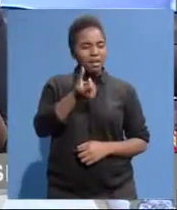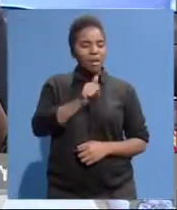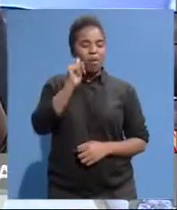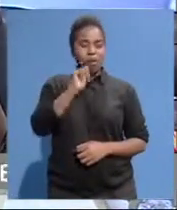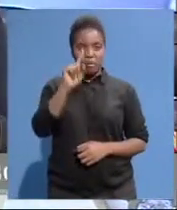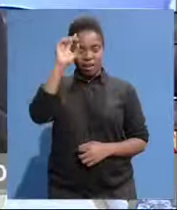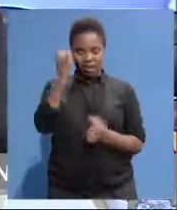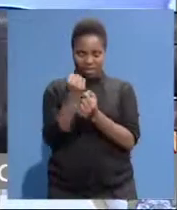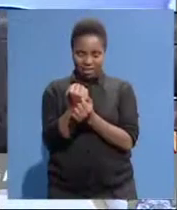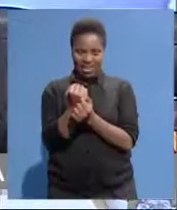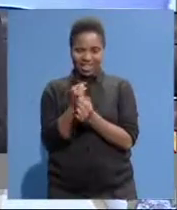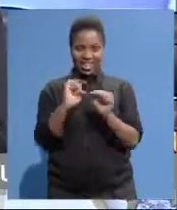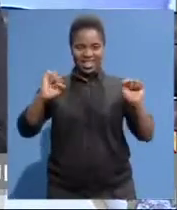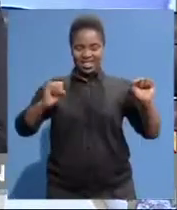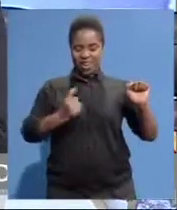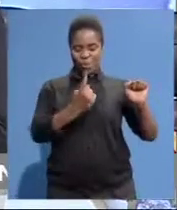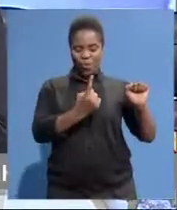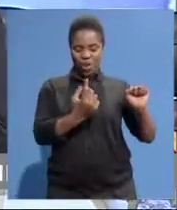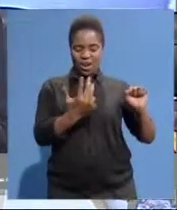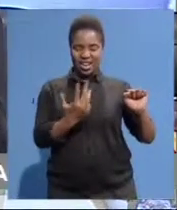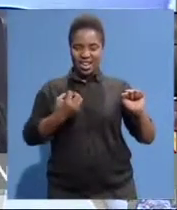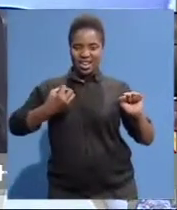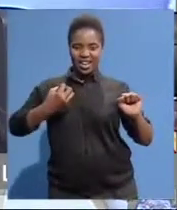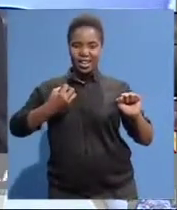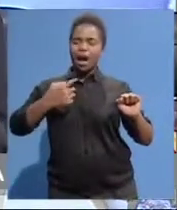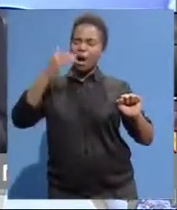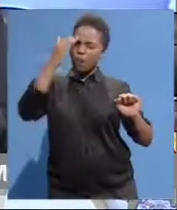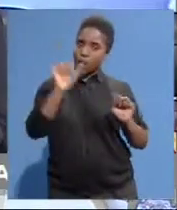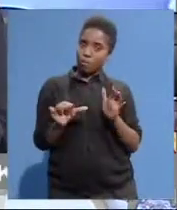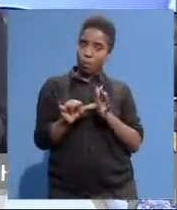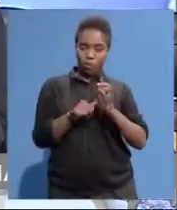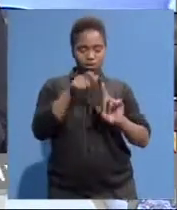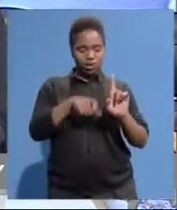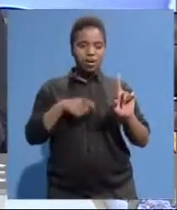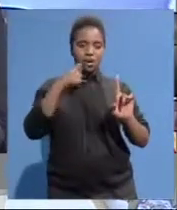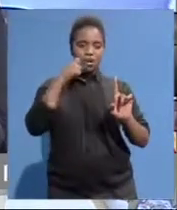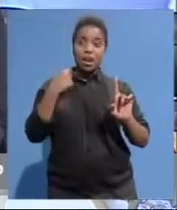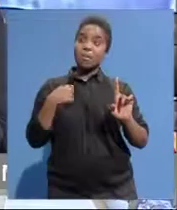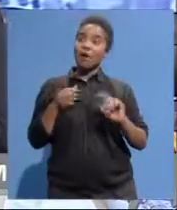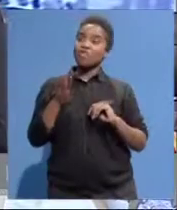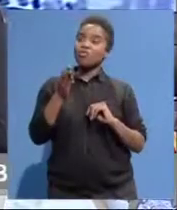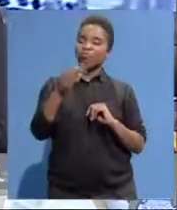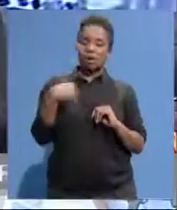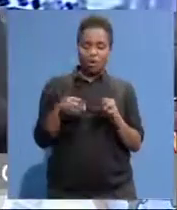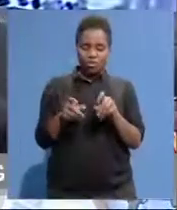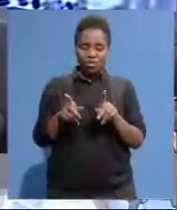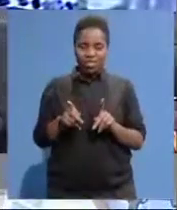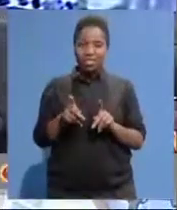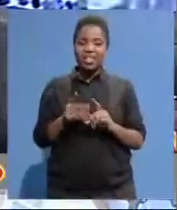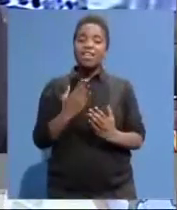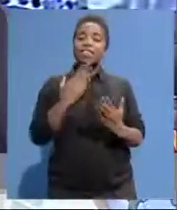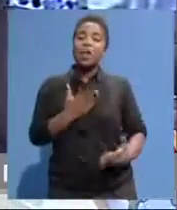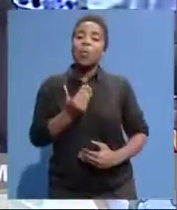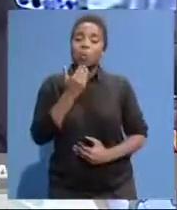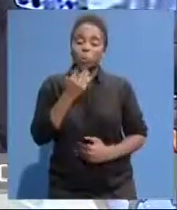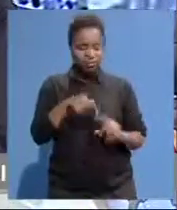of knowing that he was an important man. And I had a very deep sense of, I owe my future and I owe my opportunities to this man,